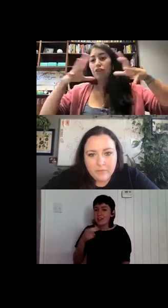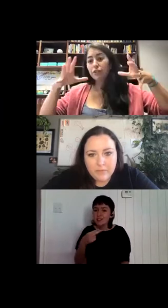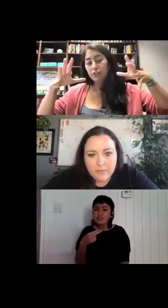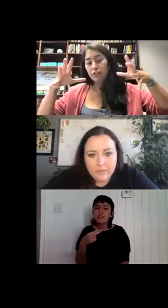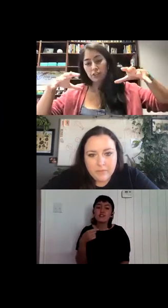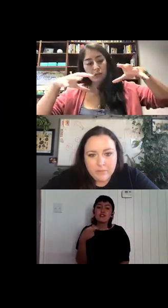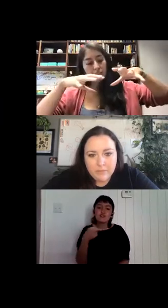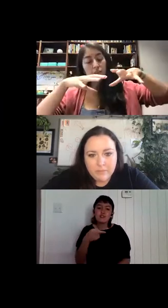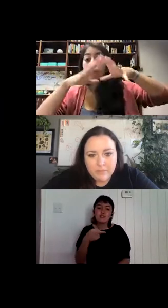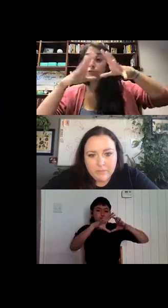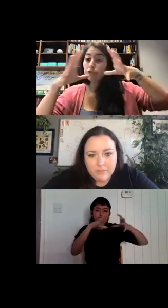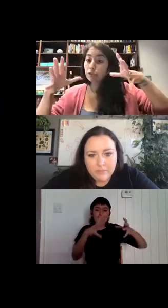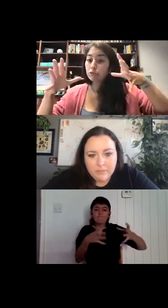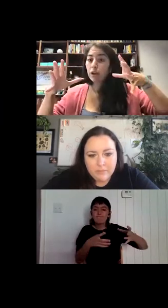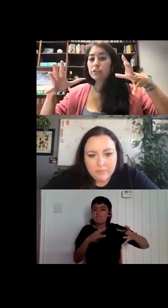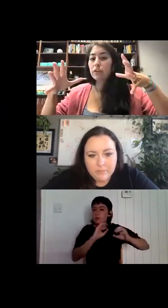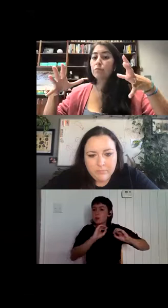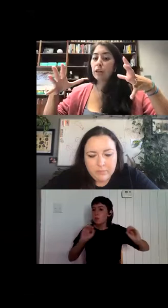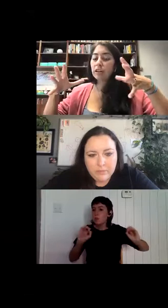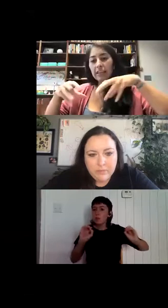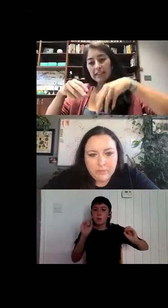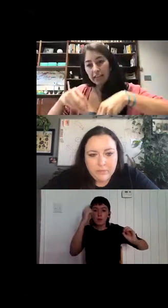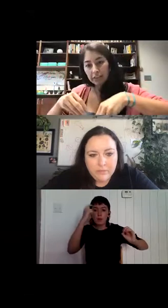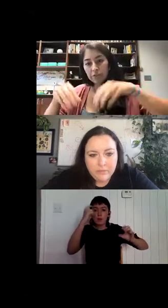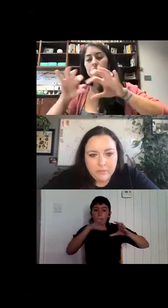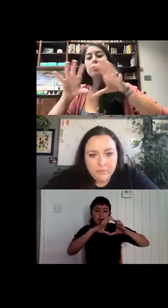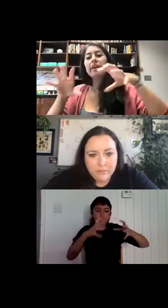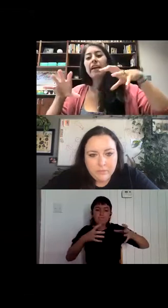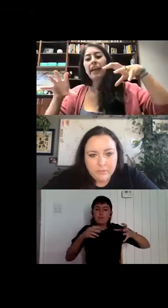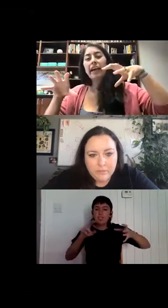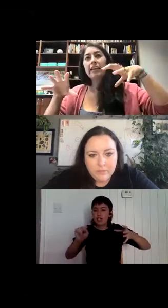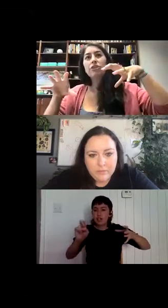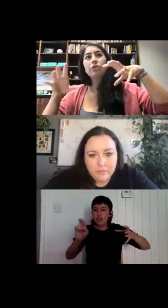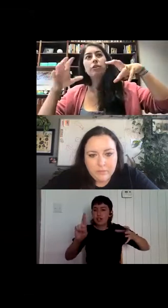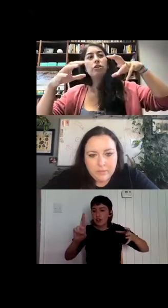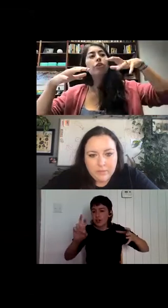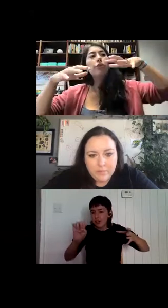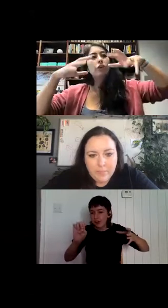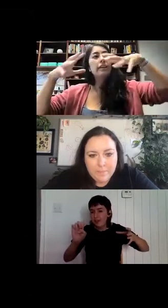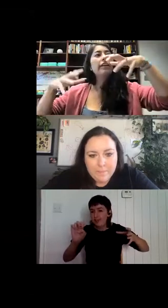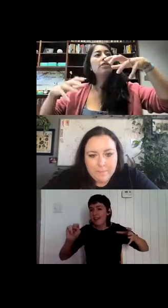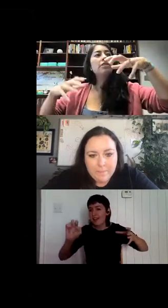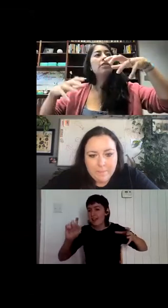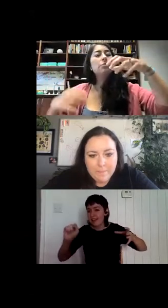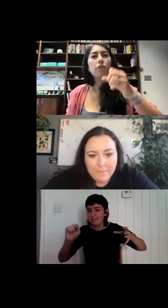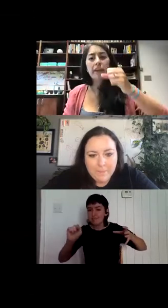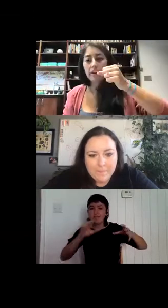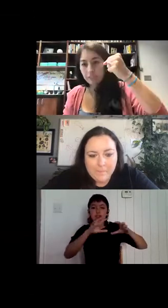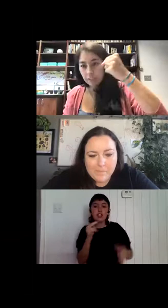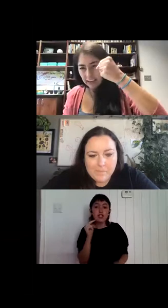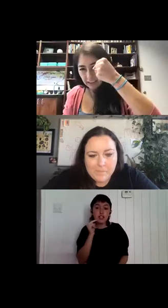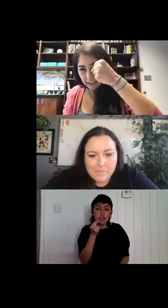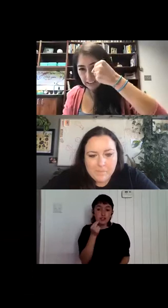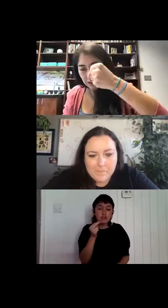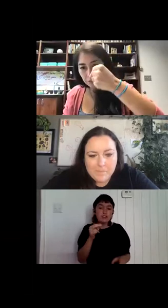call a nerve net. So, it's diffused throughout this umbrella and its tentacles. And you, the nerves are connected, but you don't